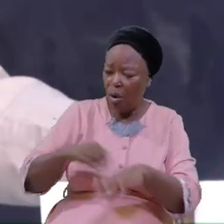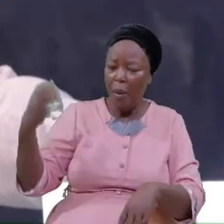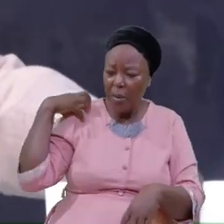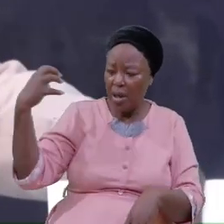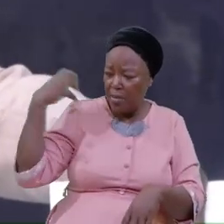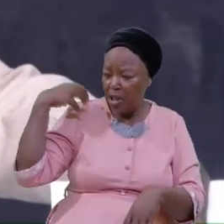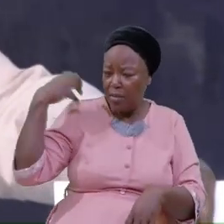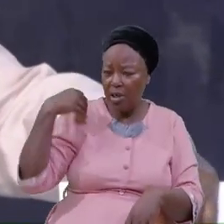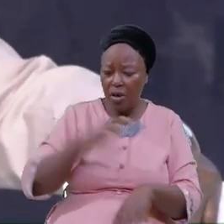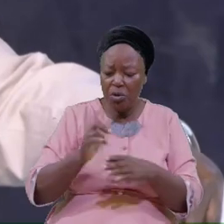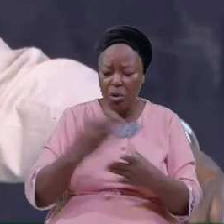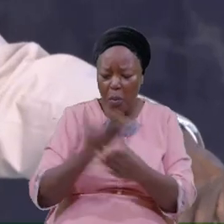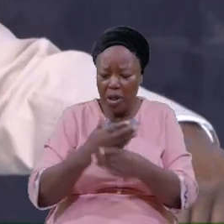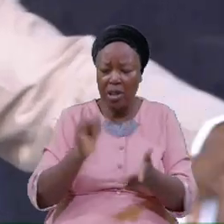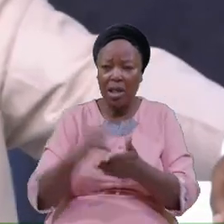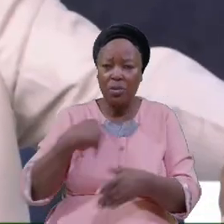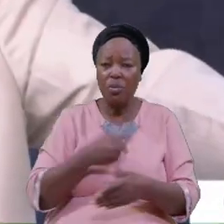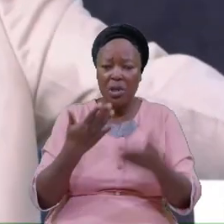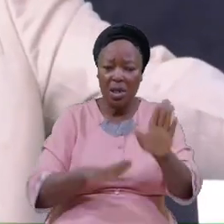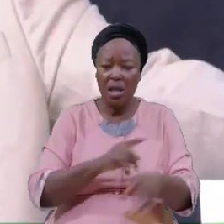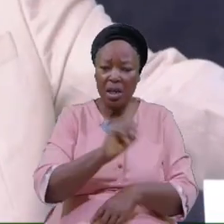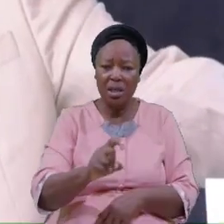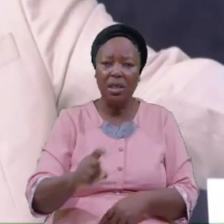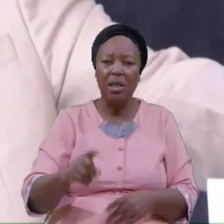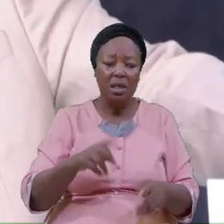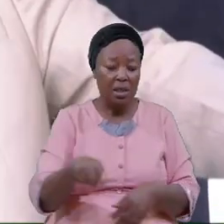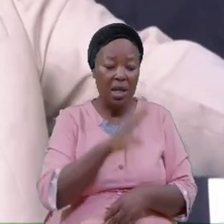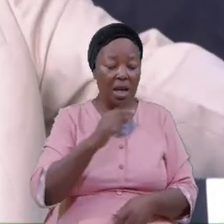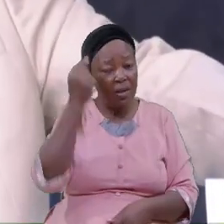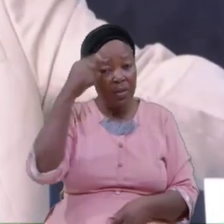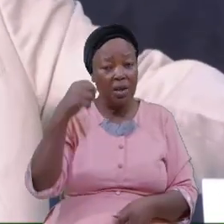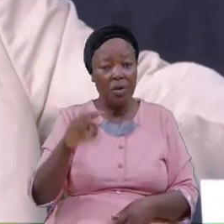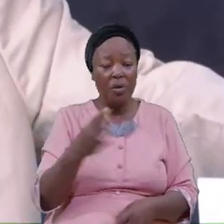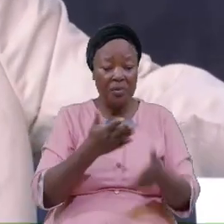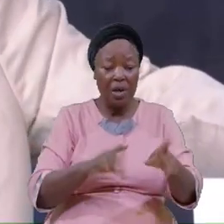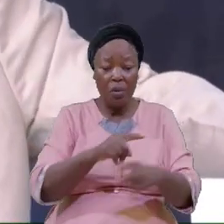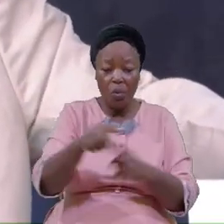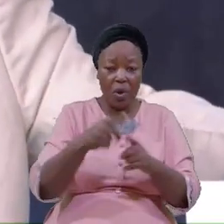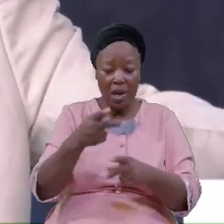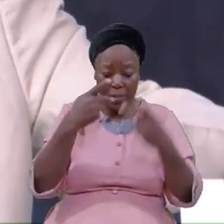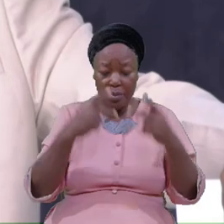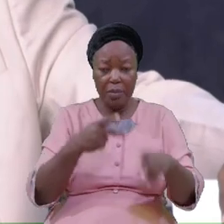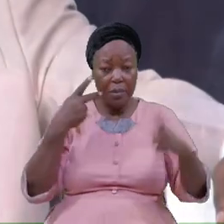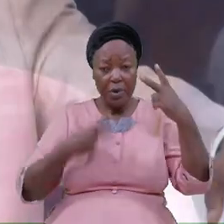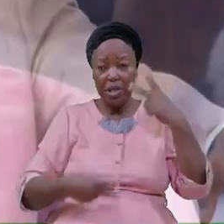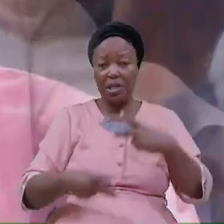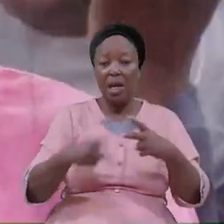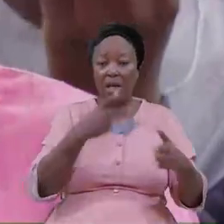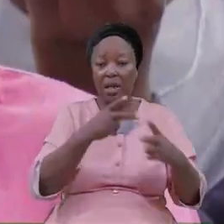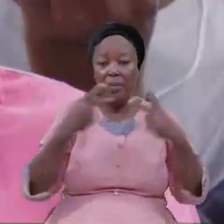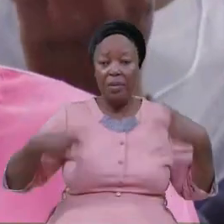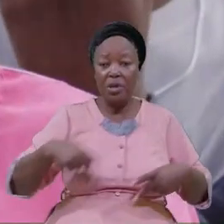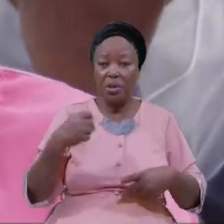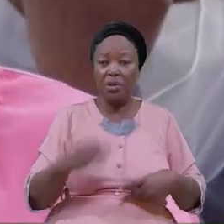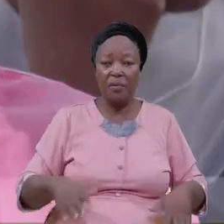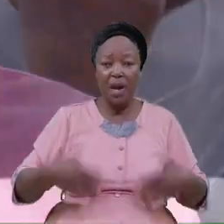we perish? They are thinking of death when the Prince of Life was right in the boat. Et les hommes inquiets et anxieux,